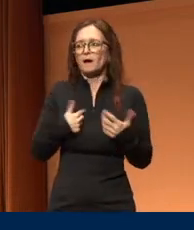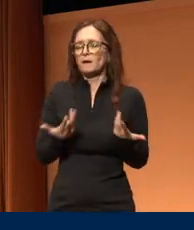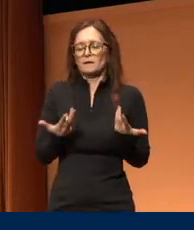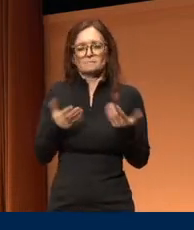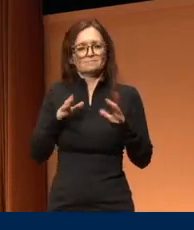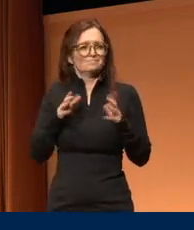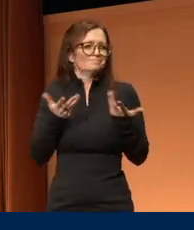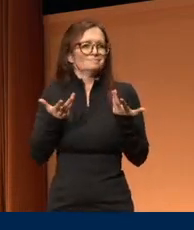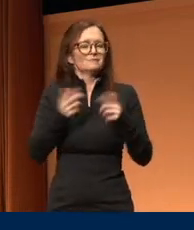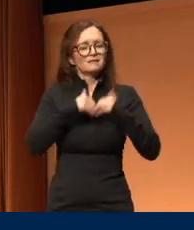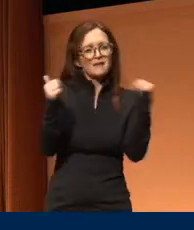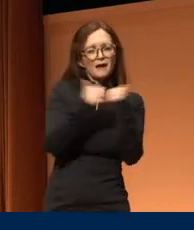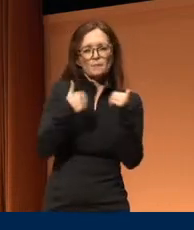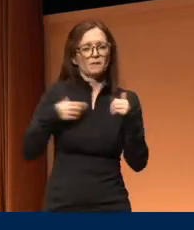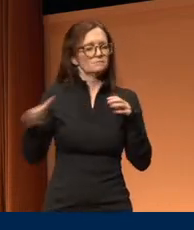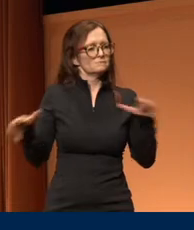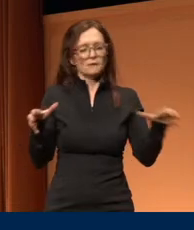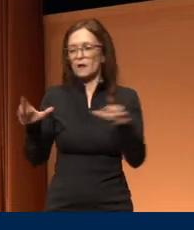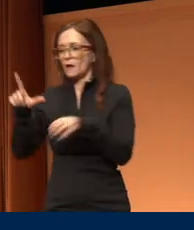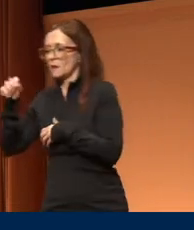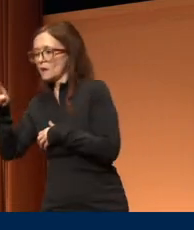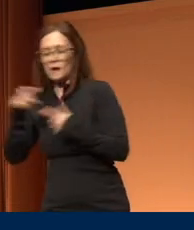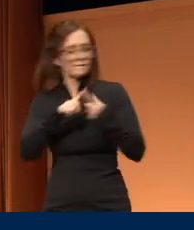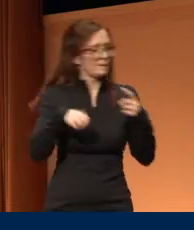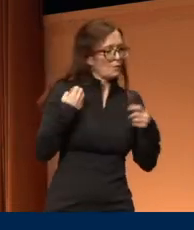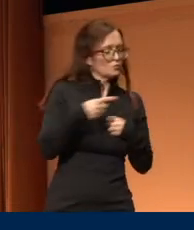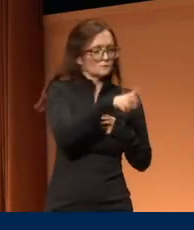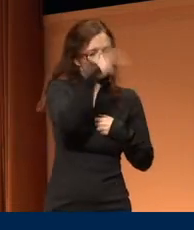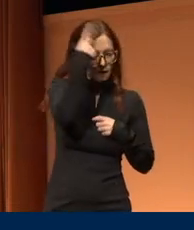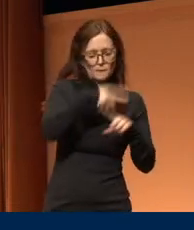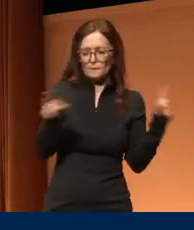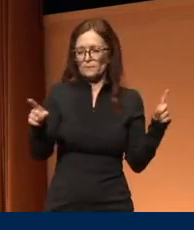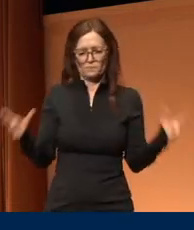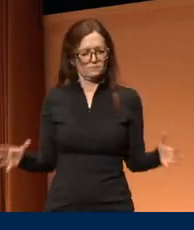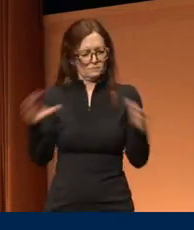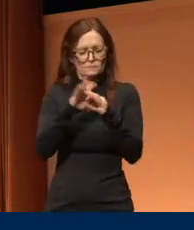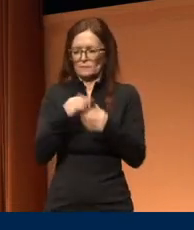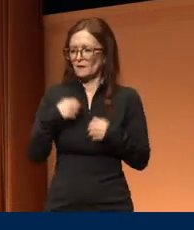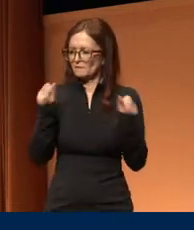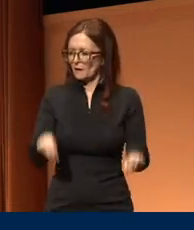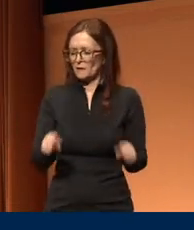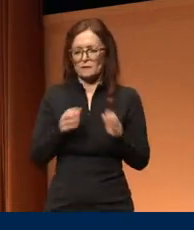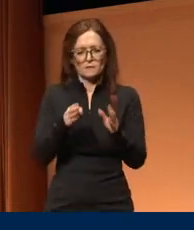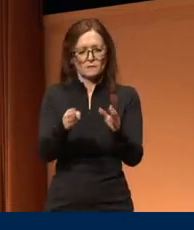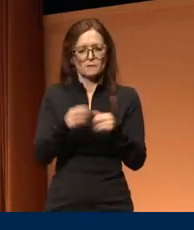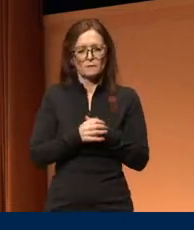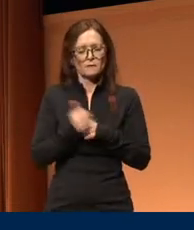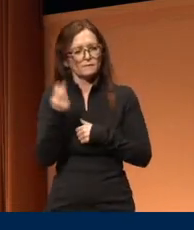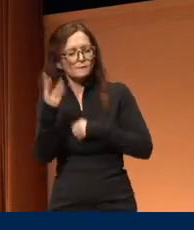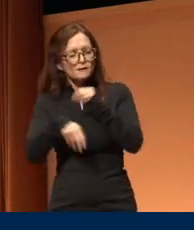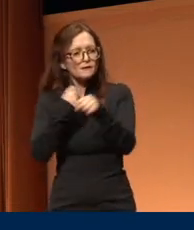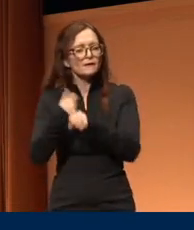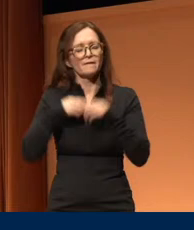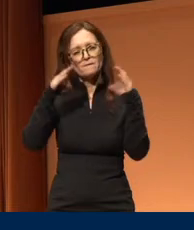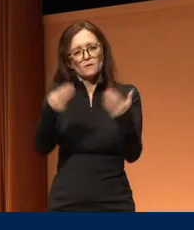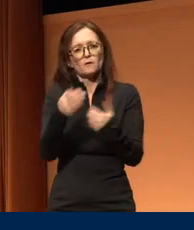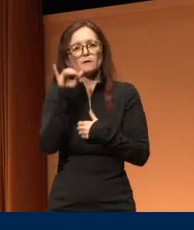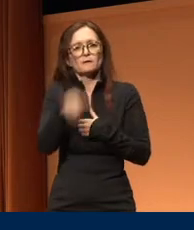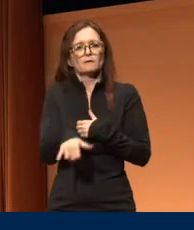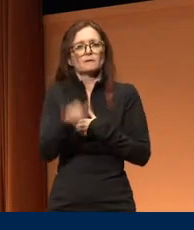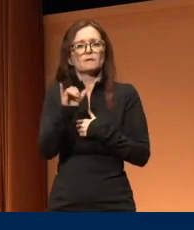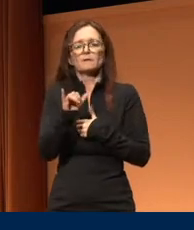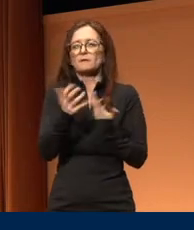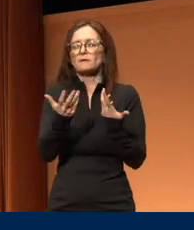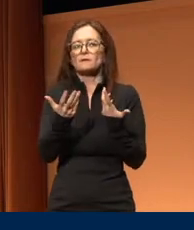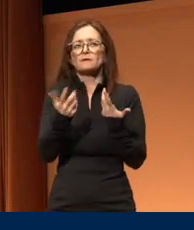if they were a separate object of study that could be bracketed for analytical purposes. For years, I wrote and focused on the so-called